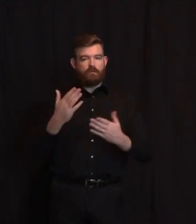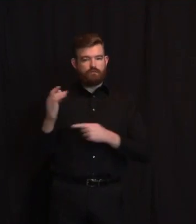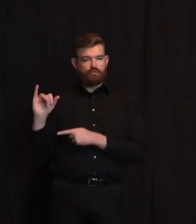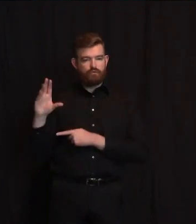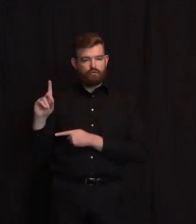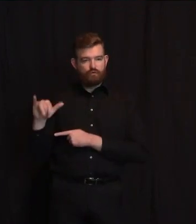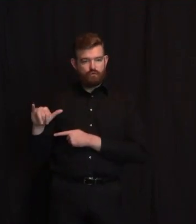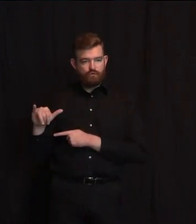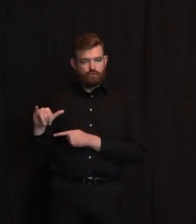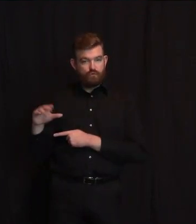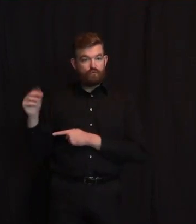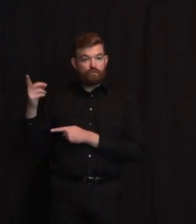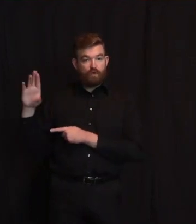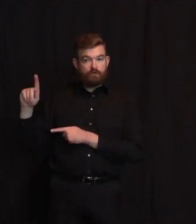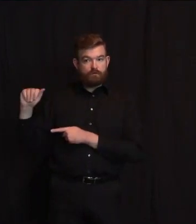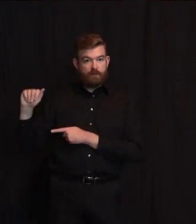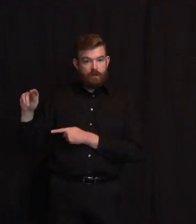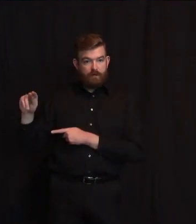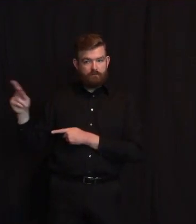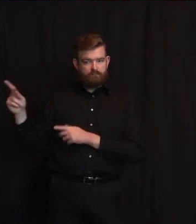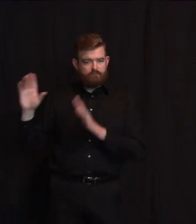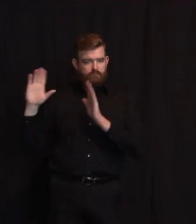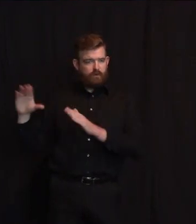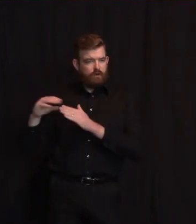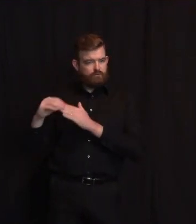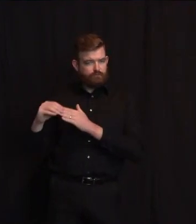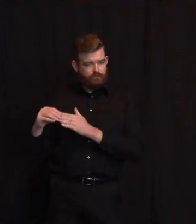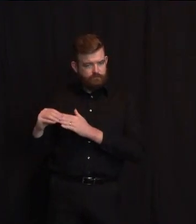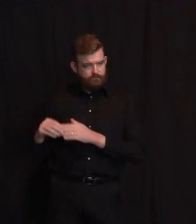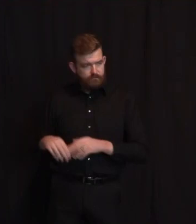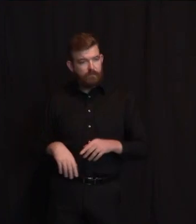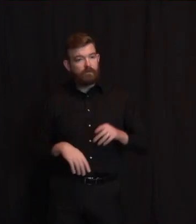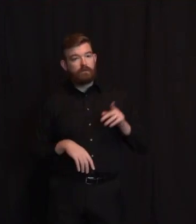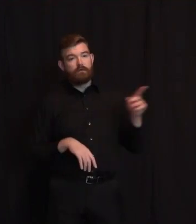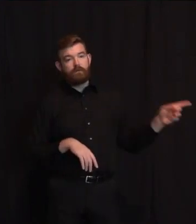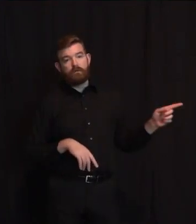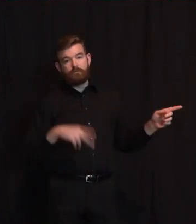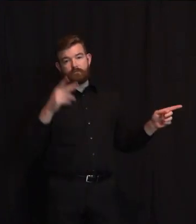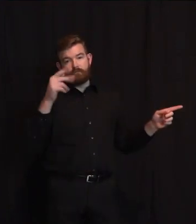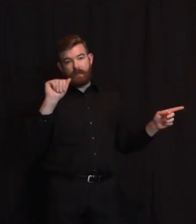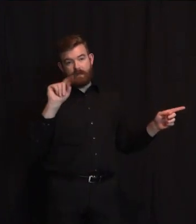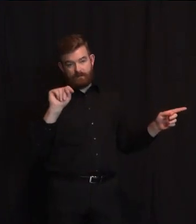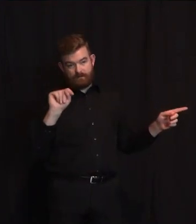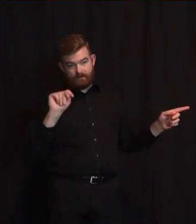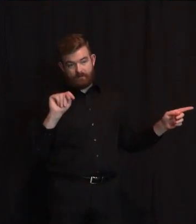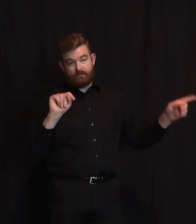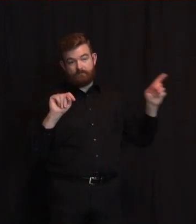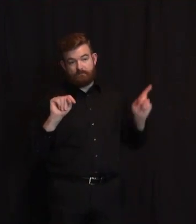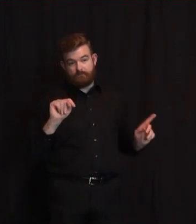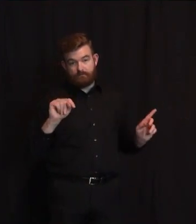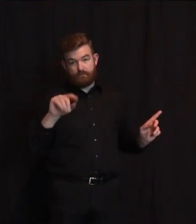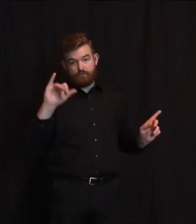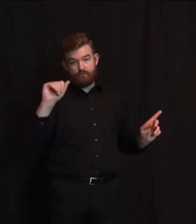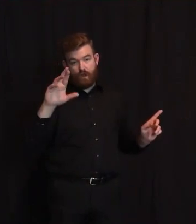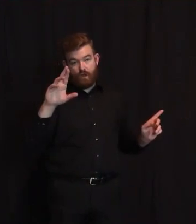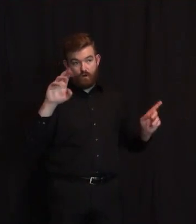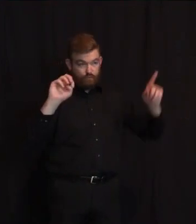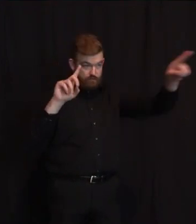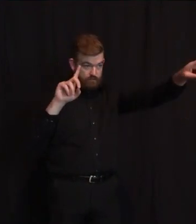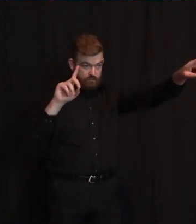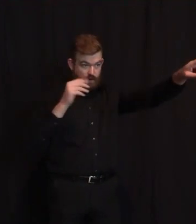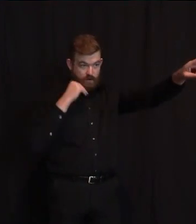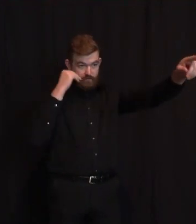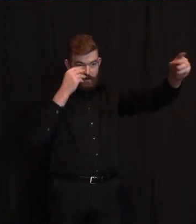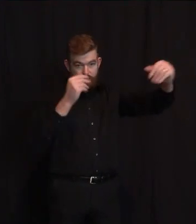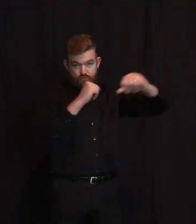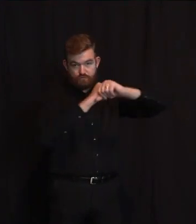Christina Tan for your extraordinary leadership. Thank you both. Pat Callahan, Colonel, same to you. Jared, to you and your team at Homeland Security. Again,